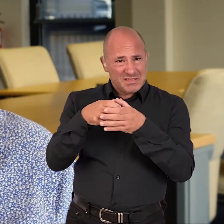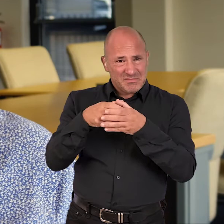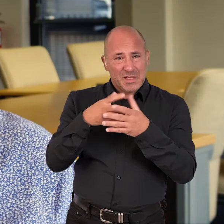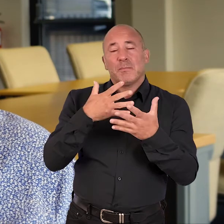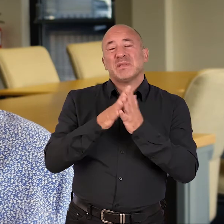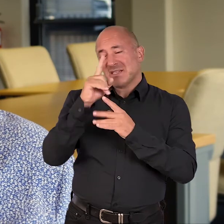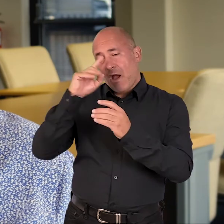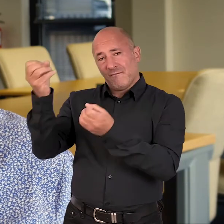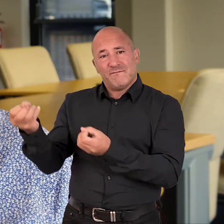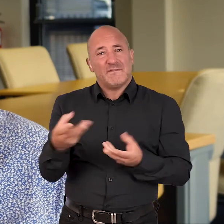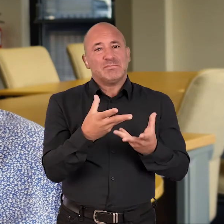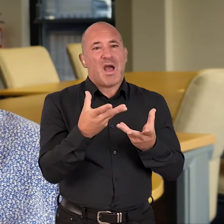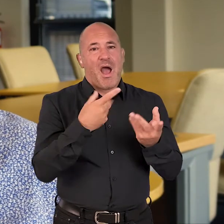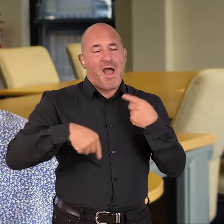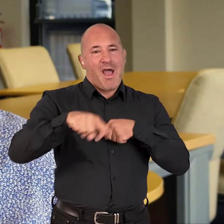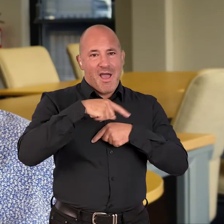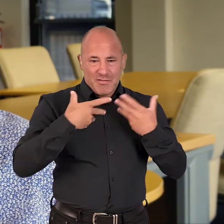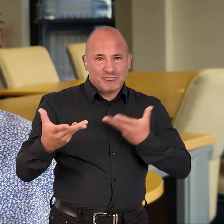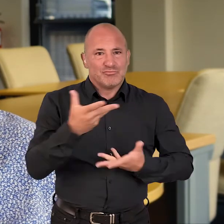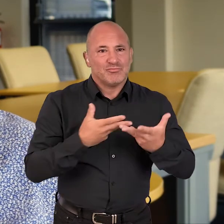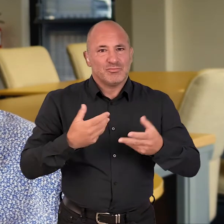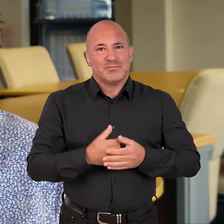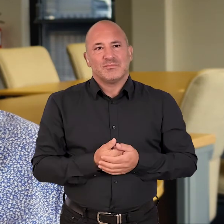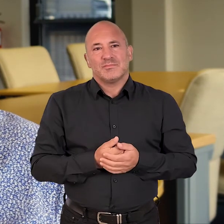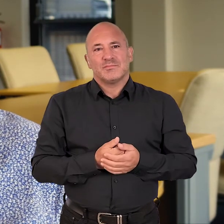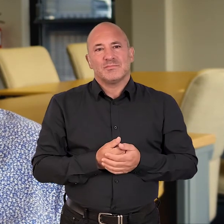to tell the NAC so that they can feed it into the